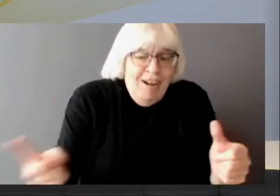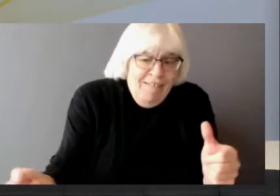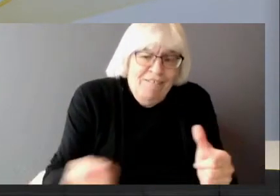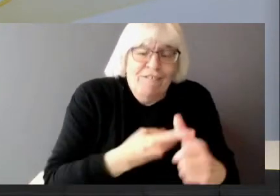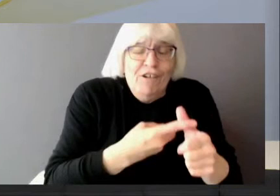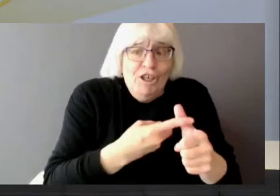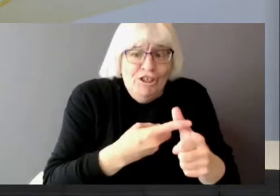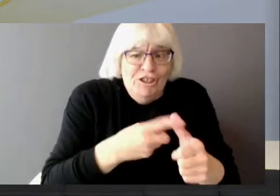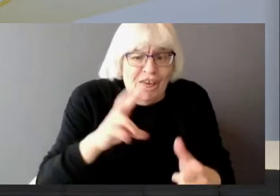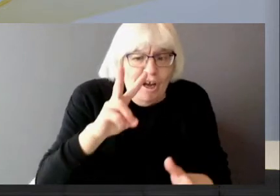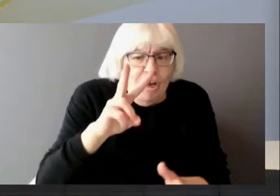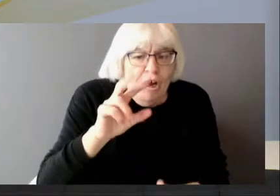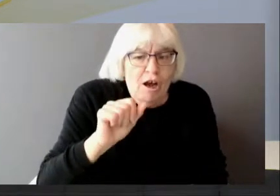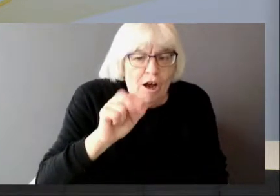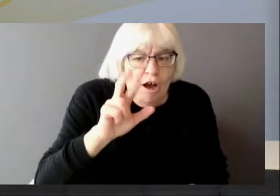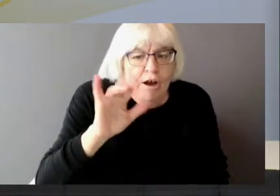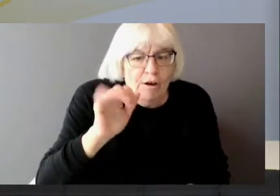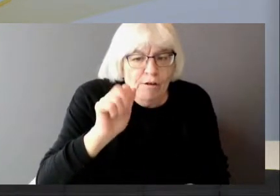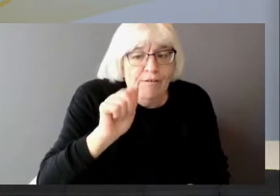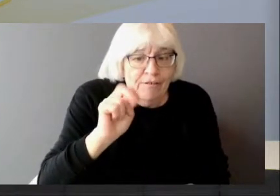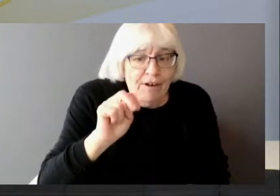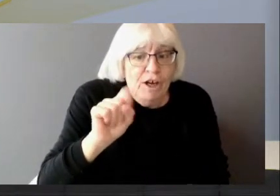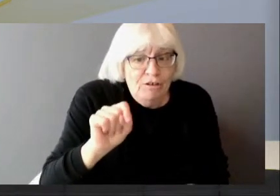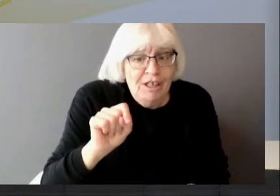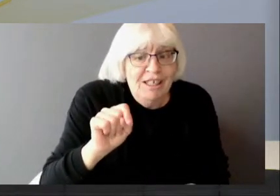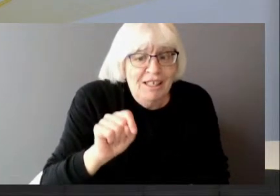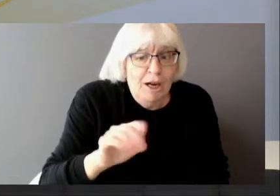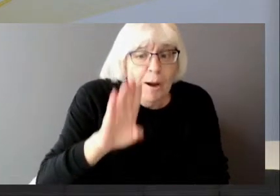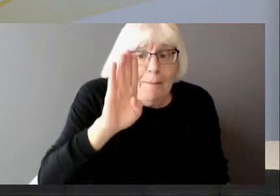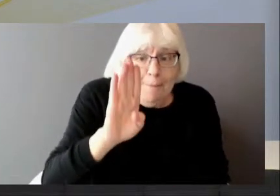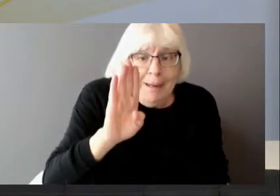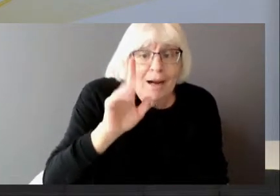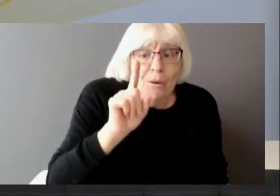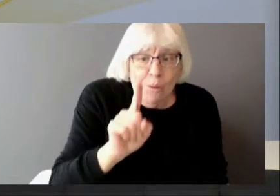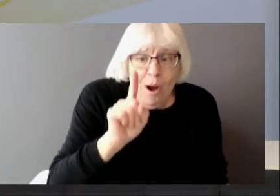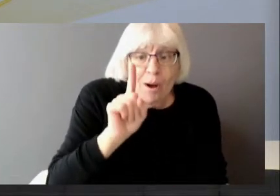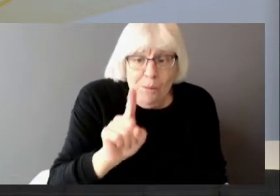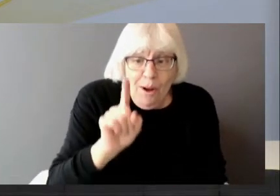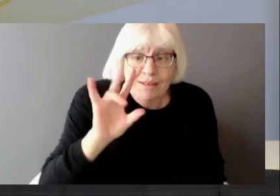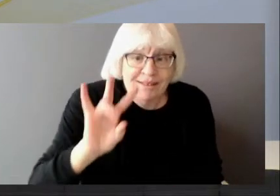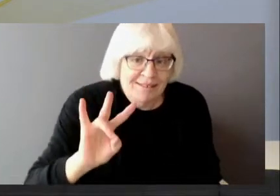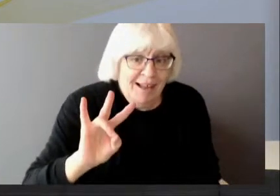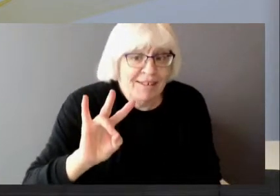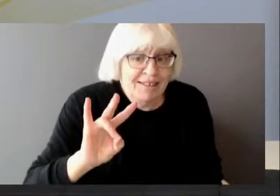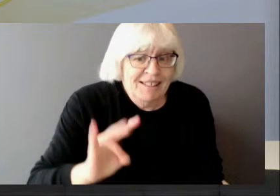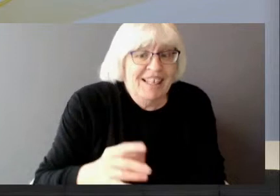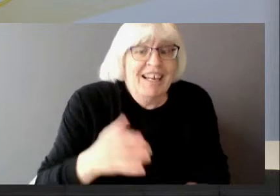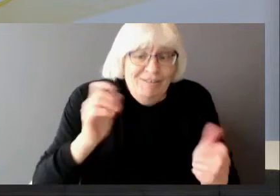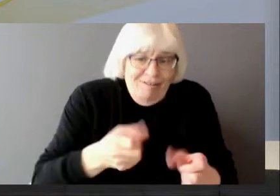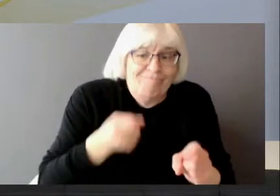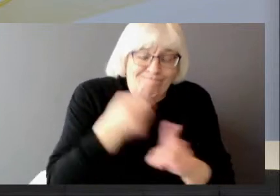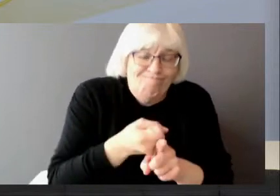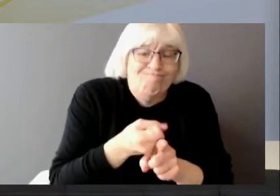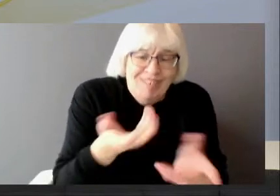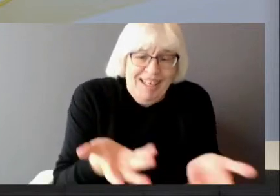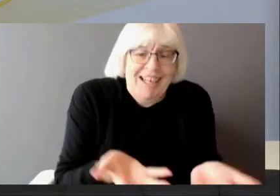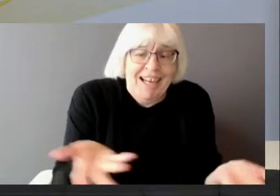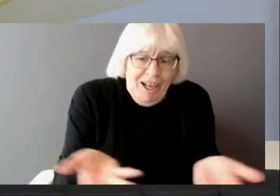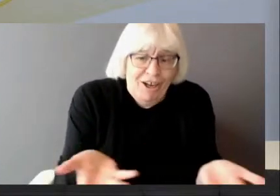variant, originally identified in the United Kingdom. We were the last province in Canada to report a variant